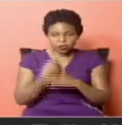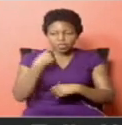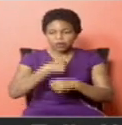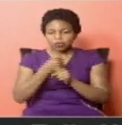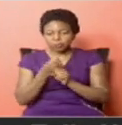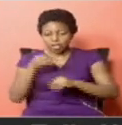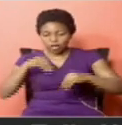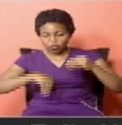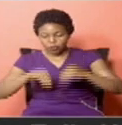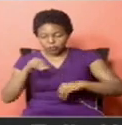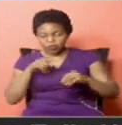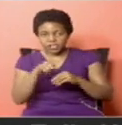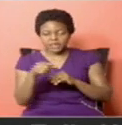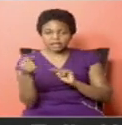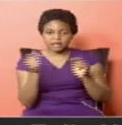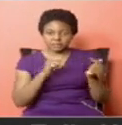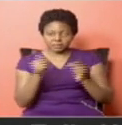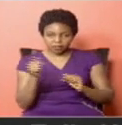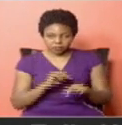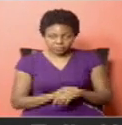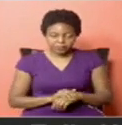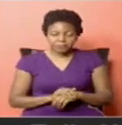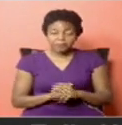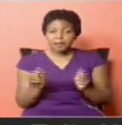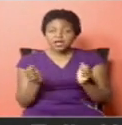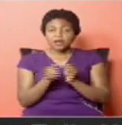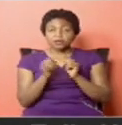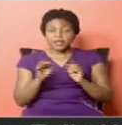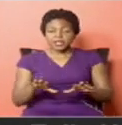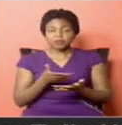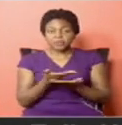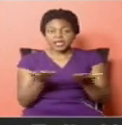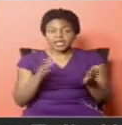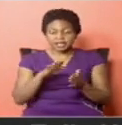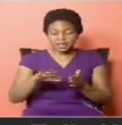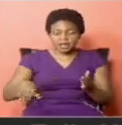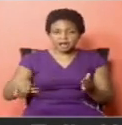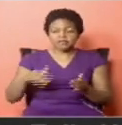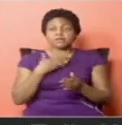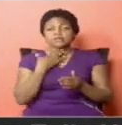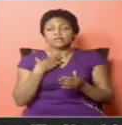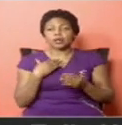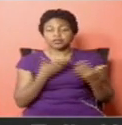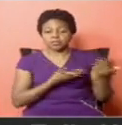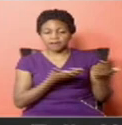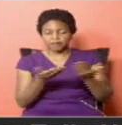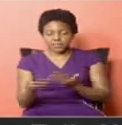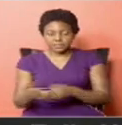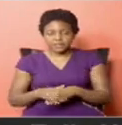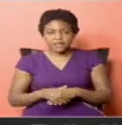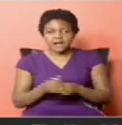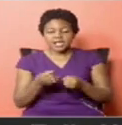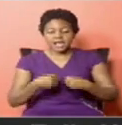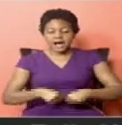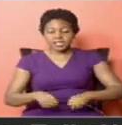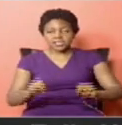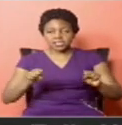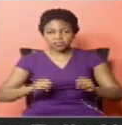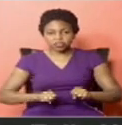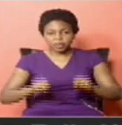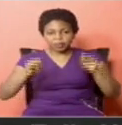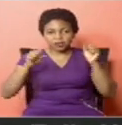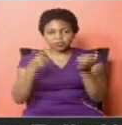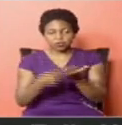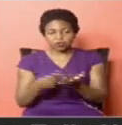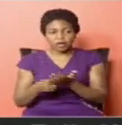this discussion. Without any further delay, I would like to invite the acting chairperson, Uganda